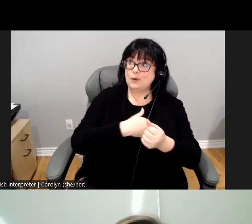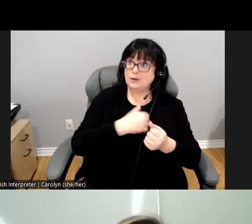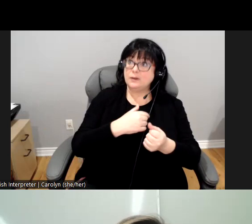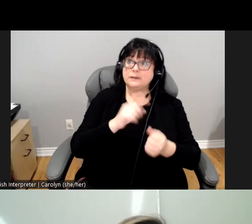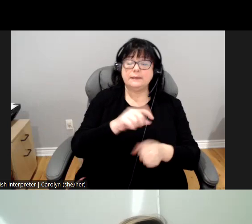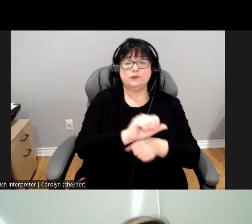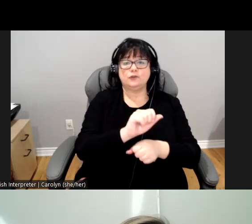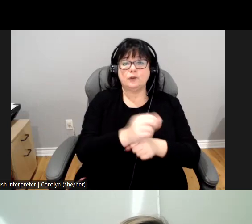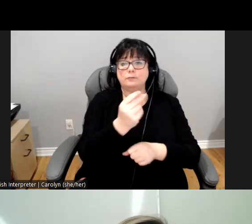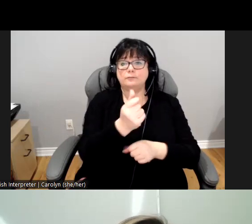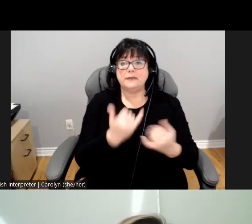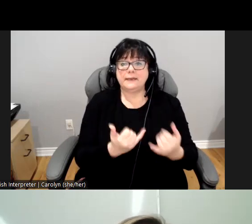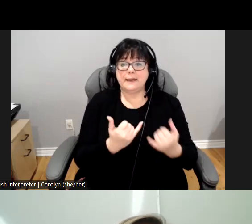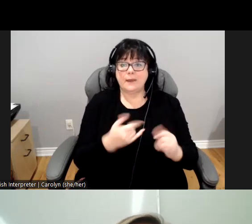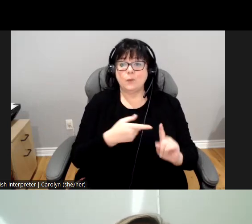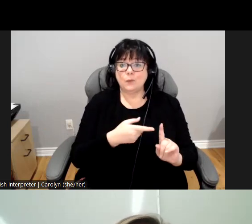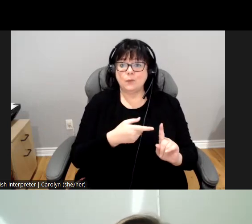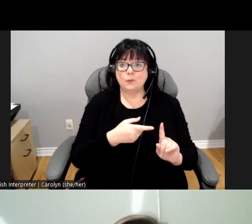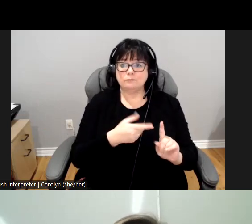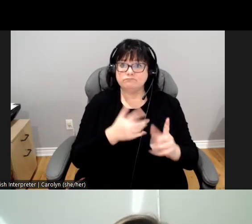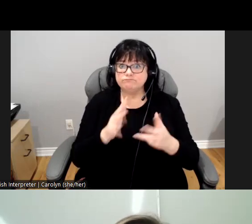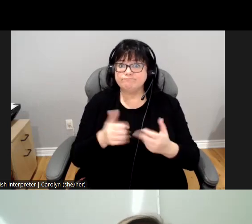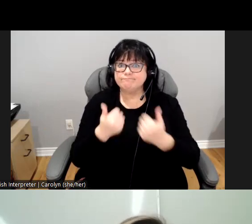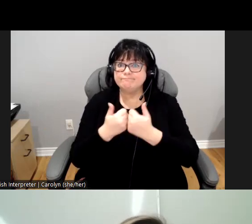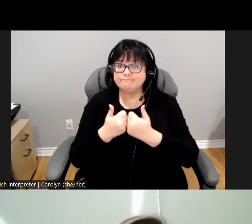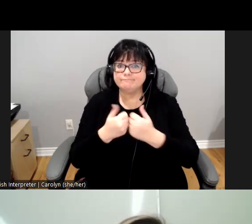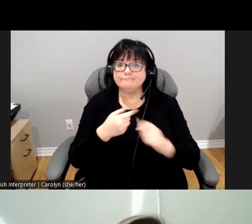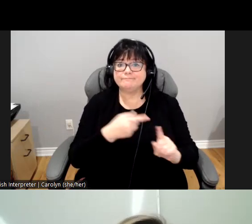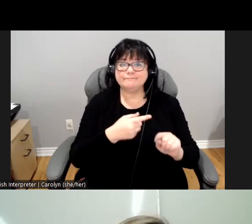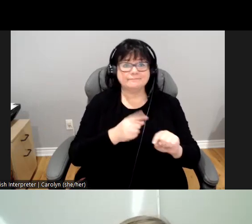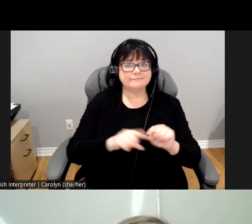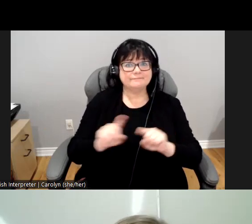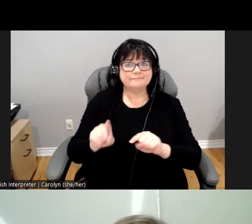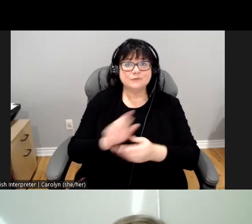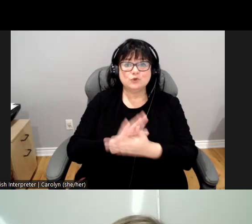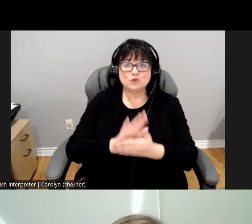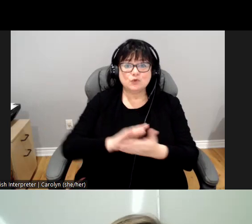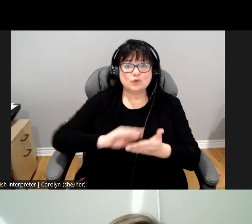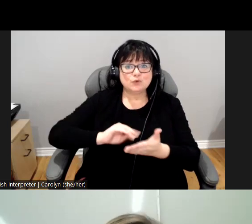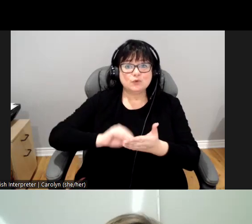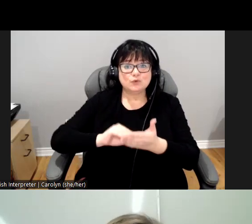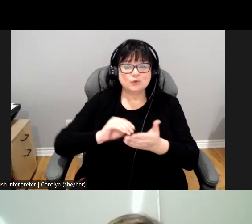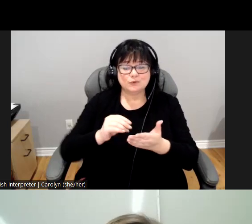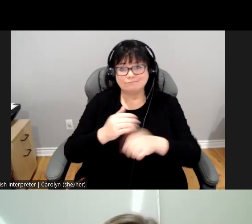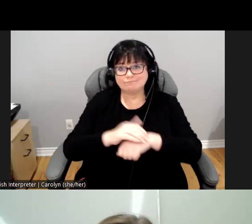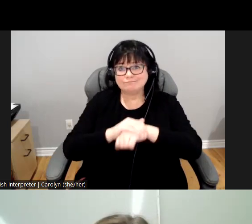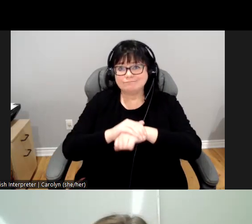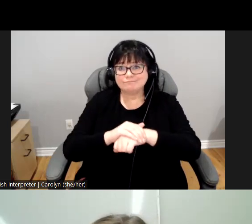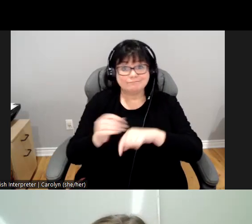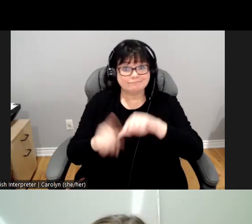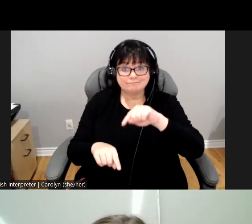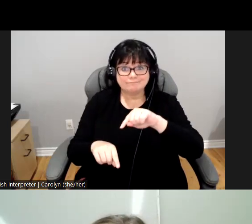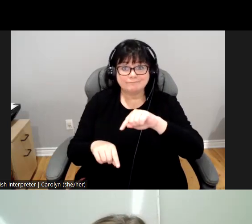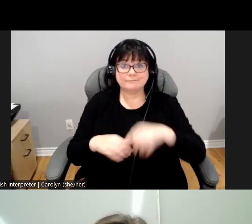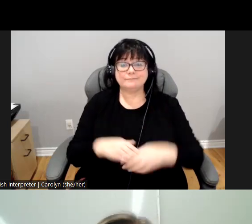get a job and they also don't have the ability to attend necessarily full-time language training. So that's another big target